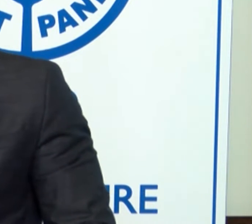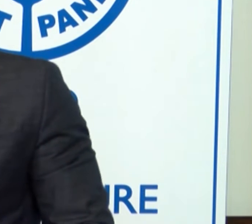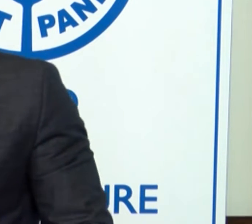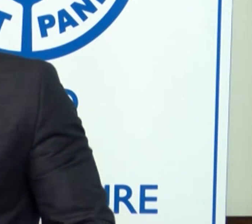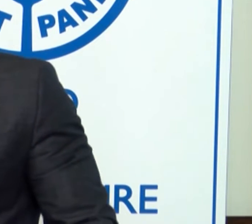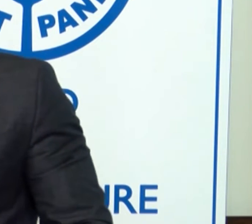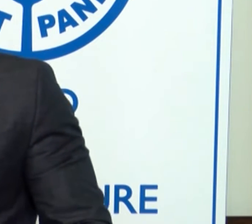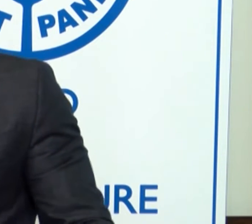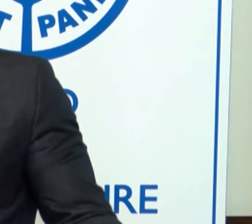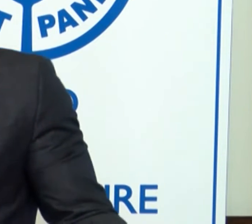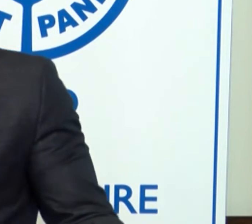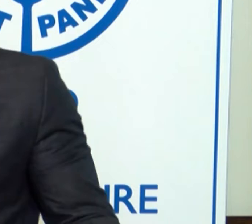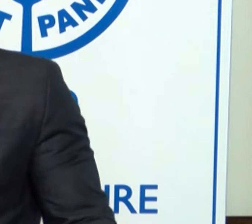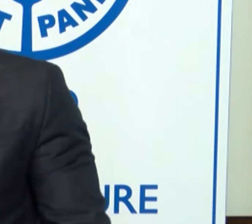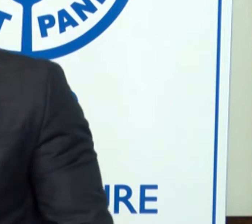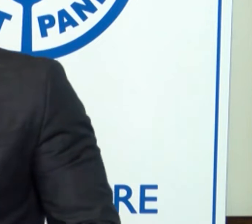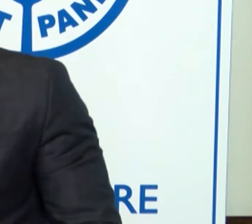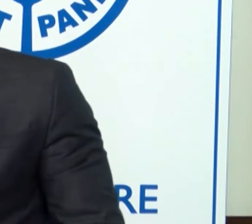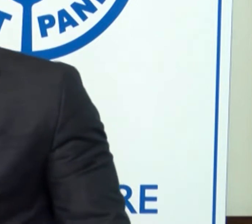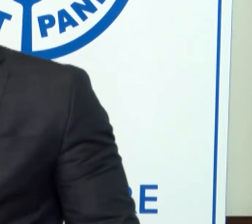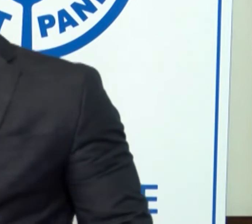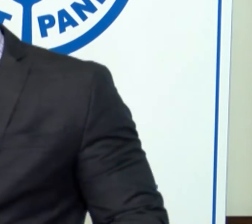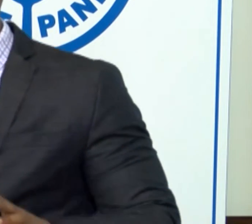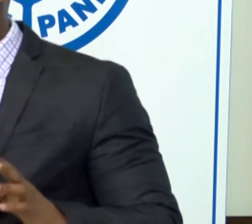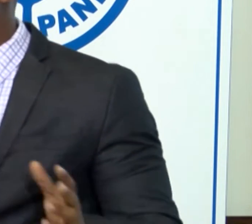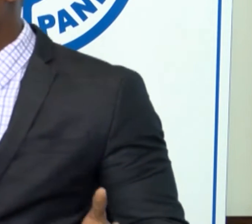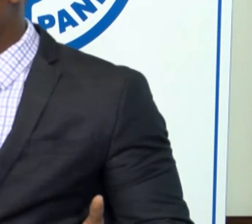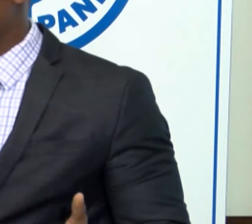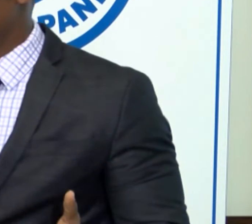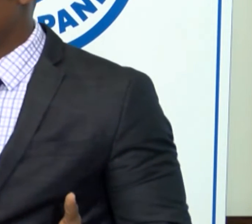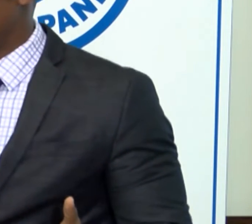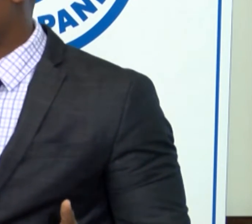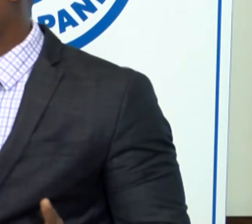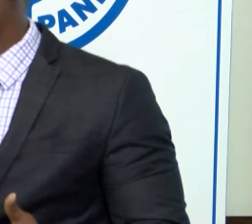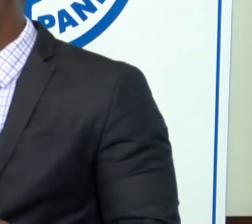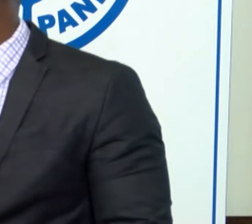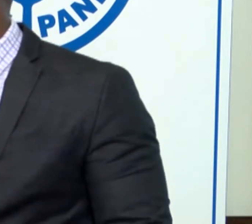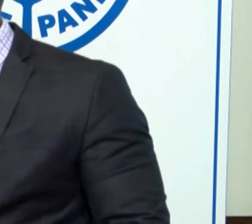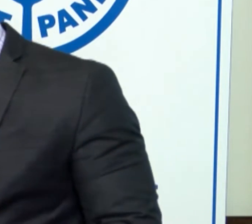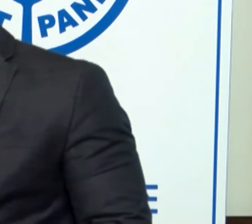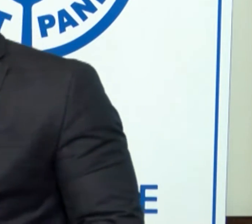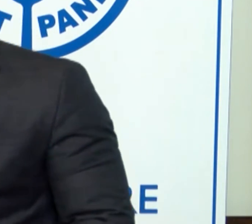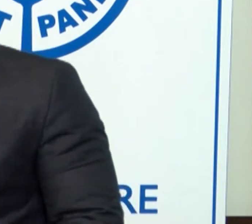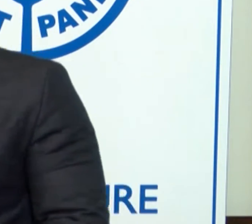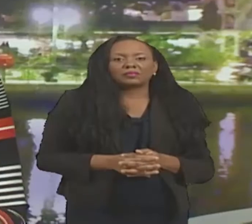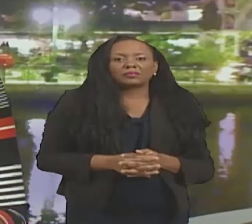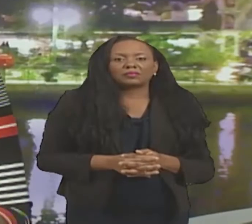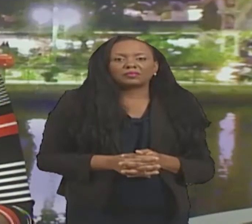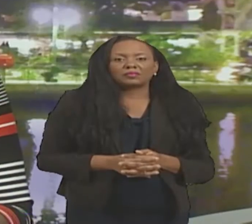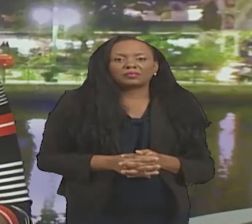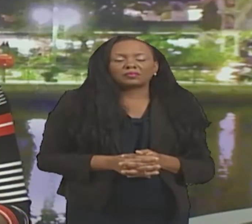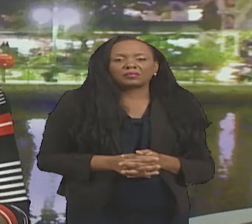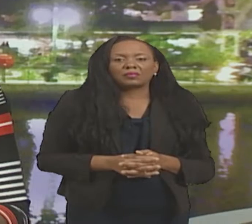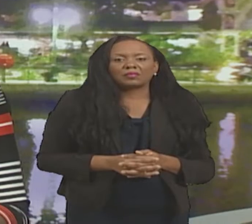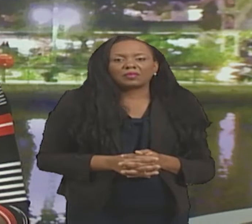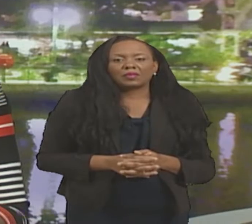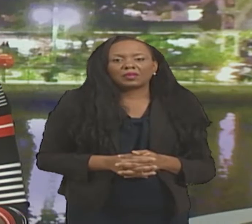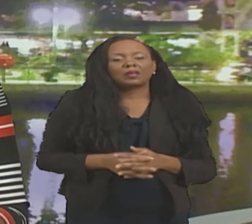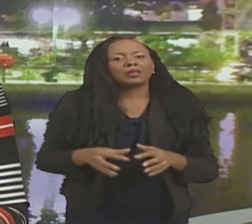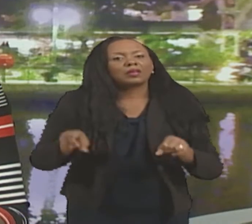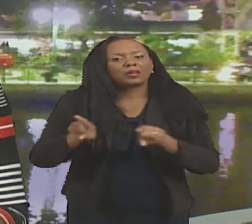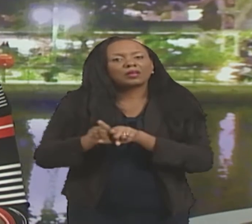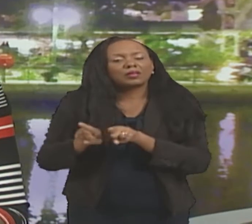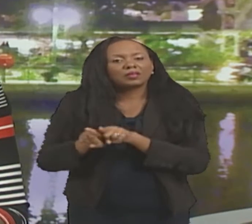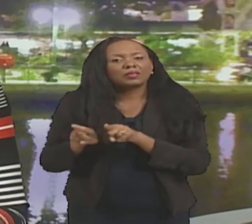do so. I also feel that there are conversations that we needed to have that we weren't having. Mr. Humphrey welcomed